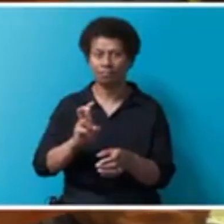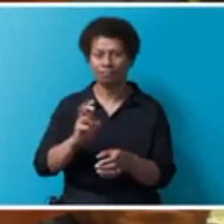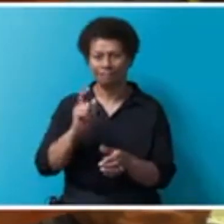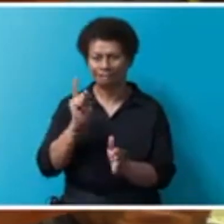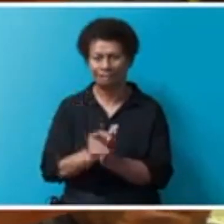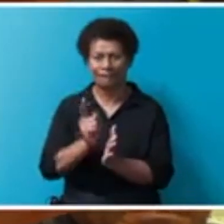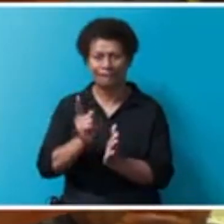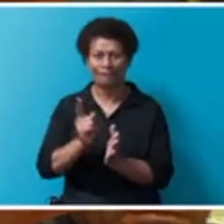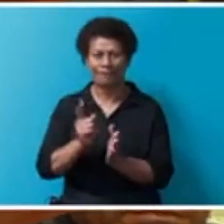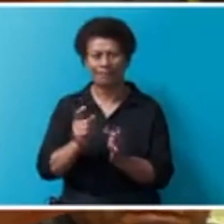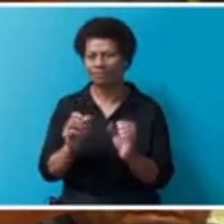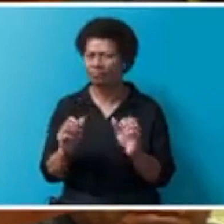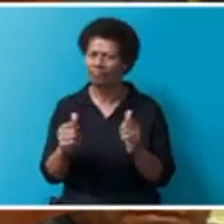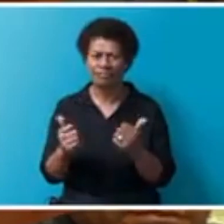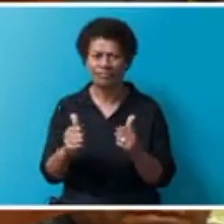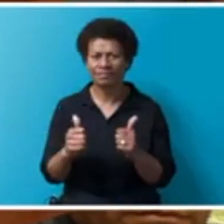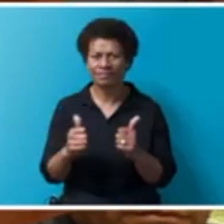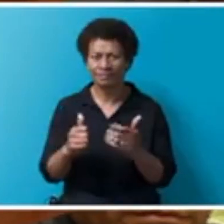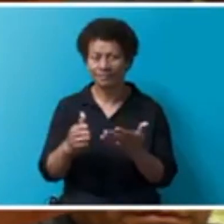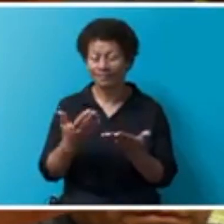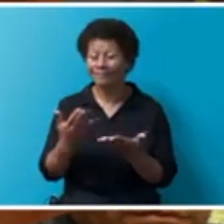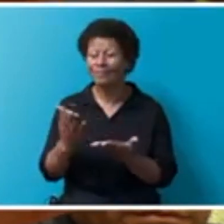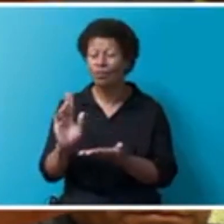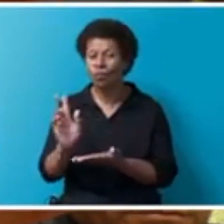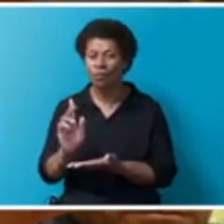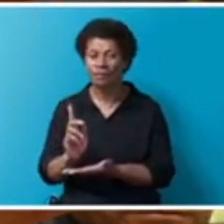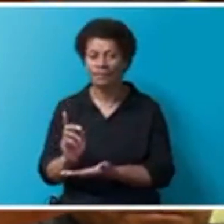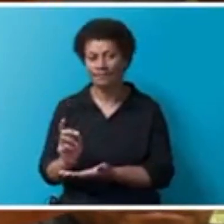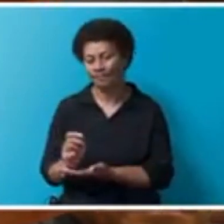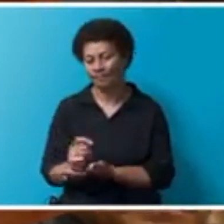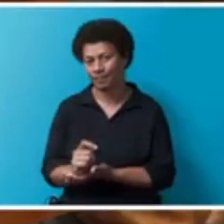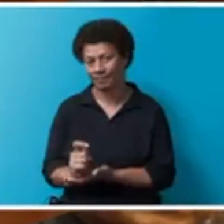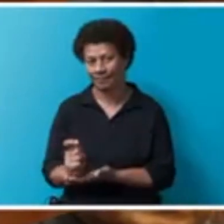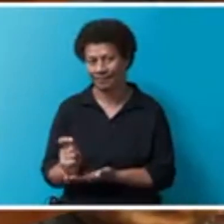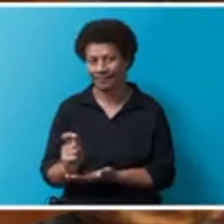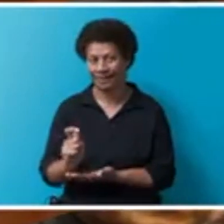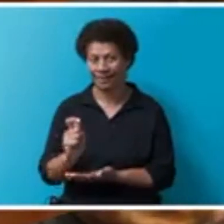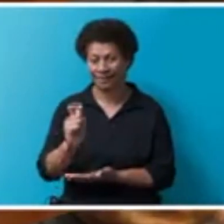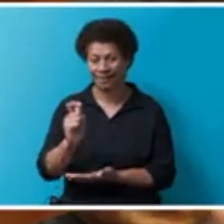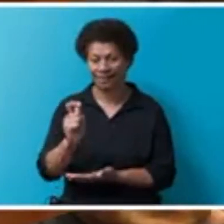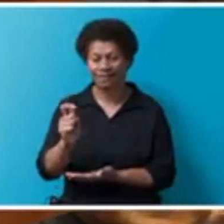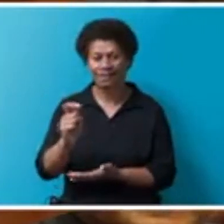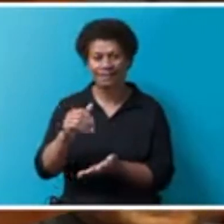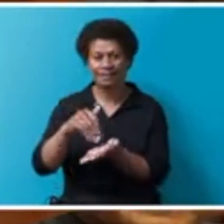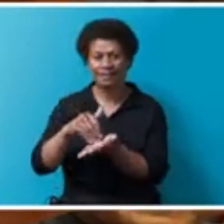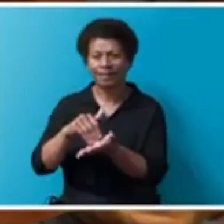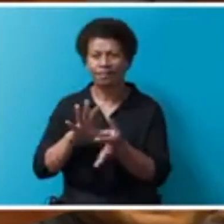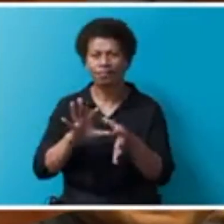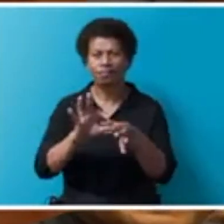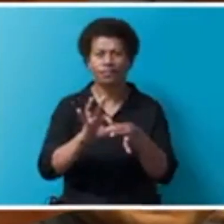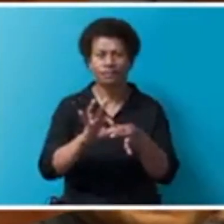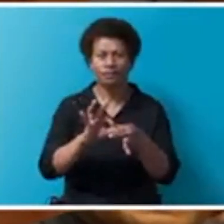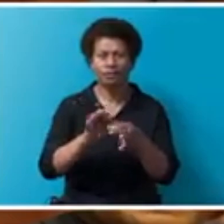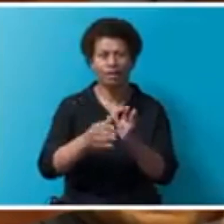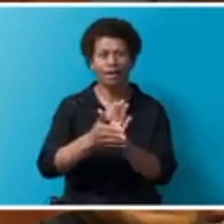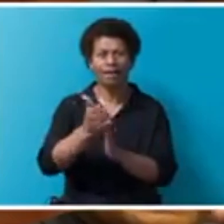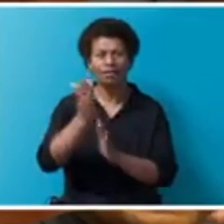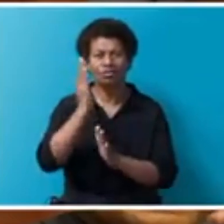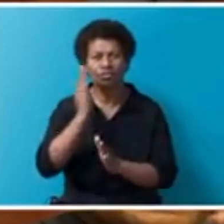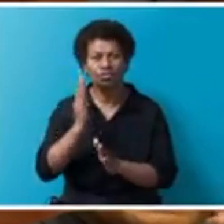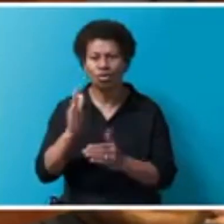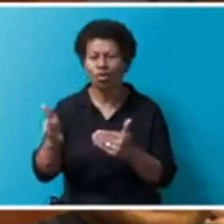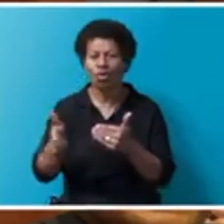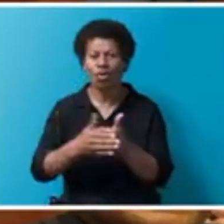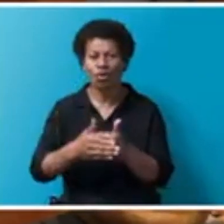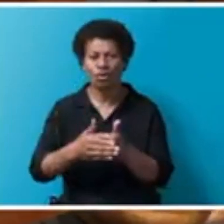Technical centers, I'm coming to that. Technical centers attached to secondary schools were also closed due to